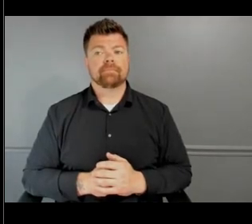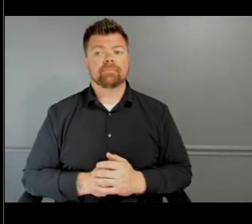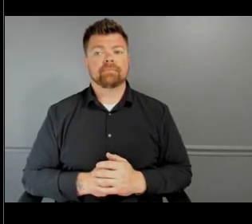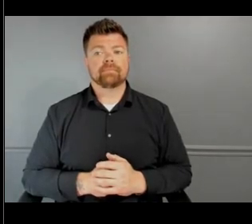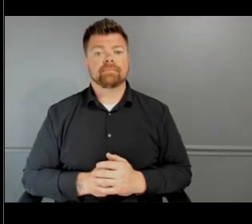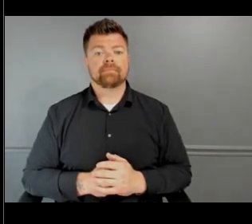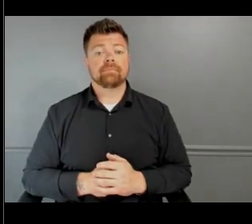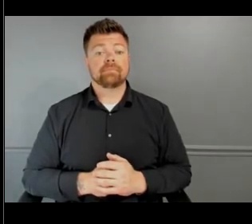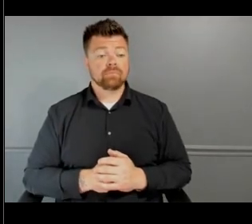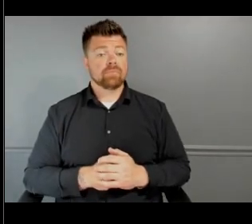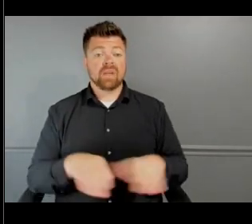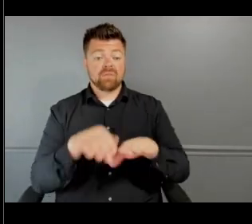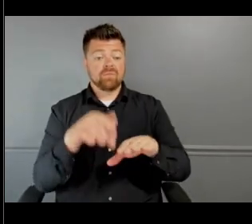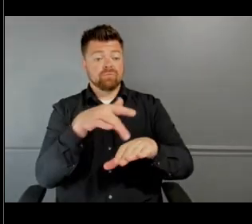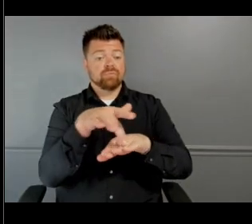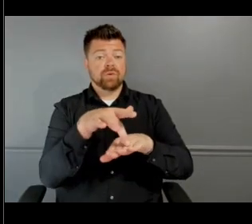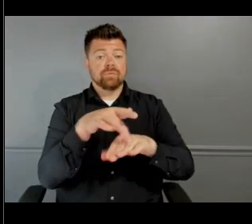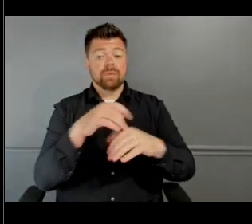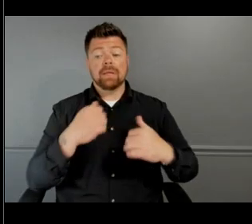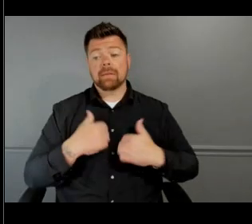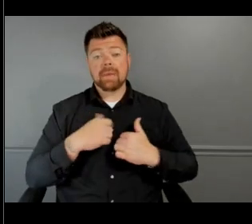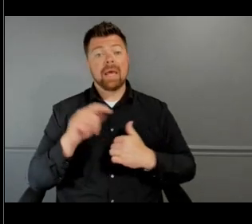Clear floor space at bathtubs.